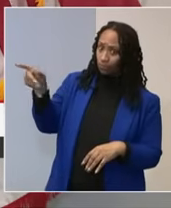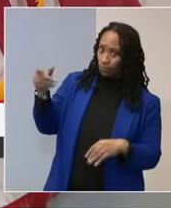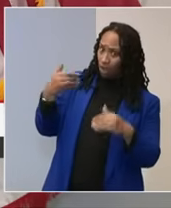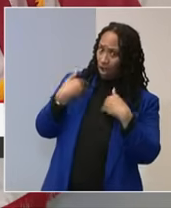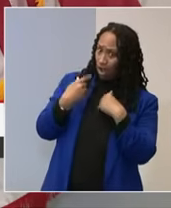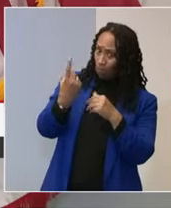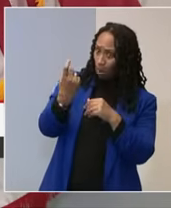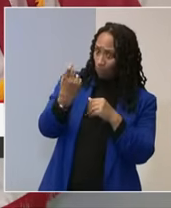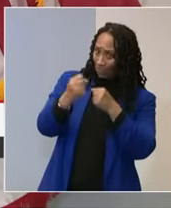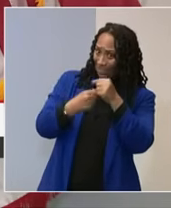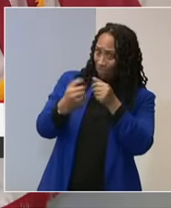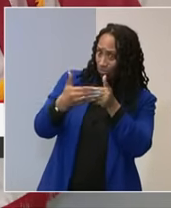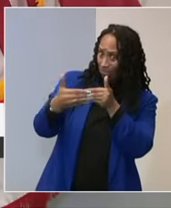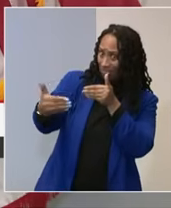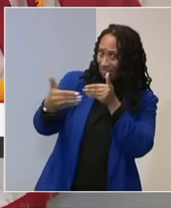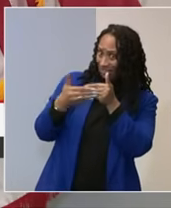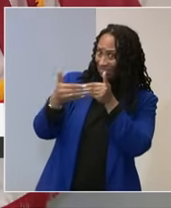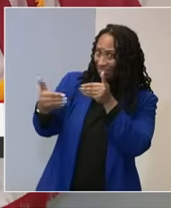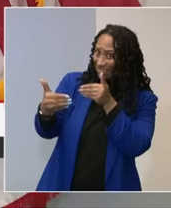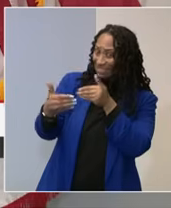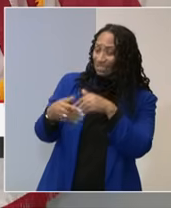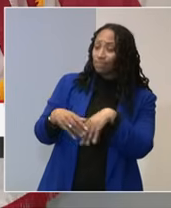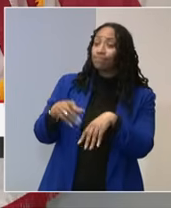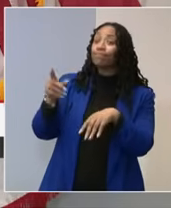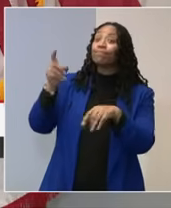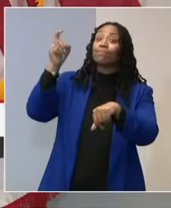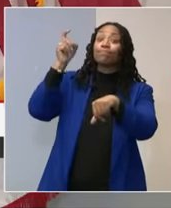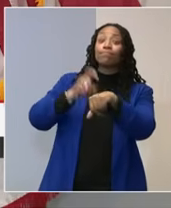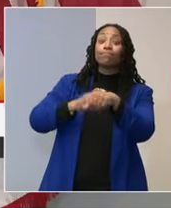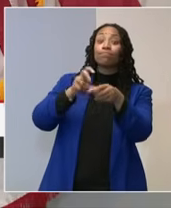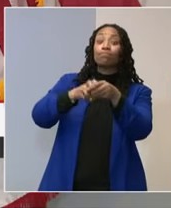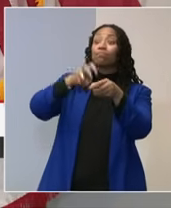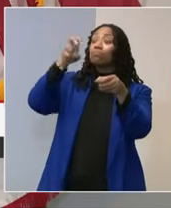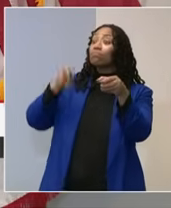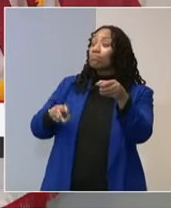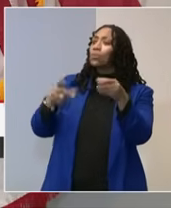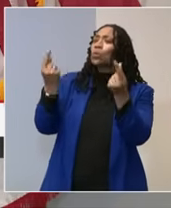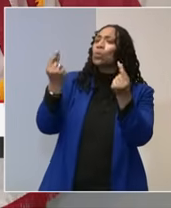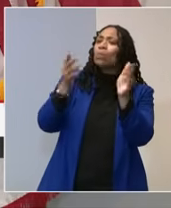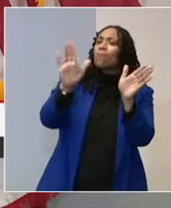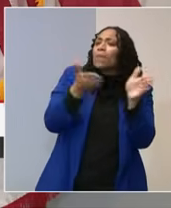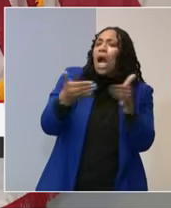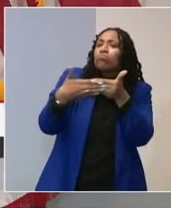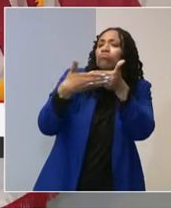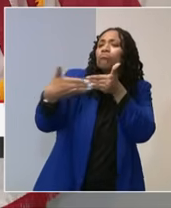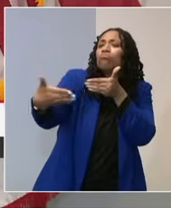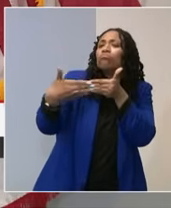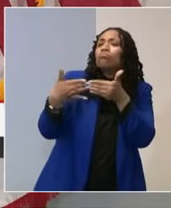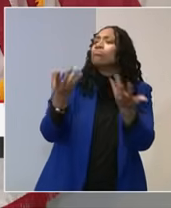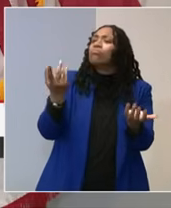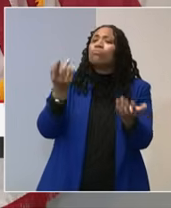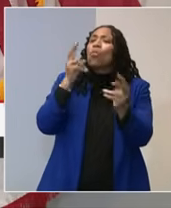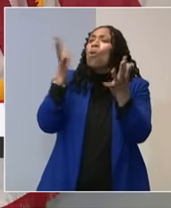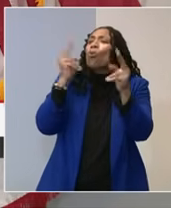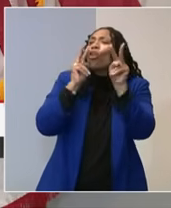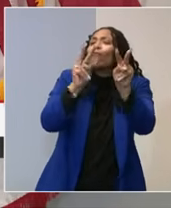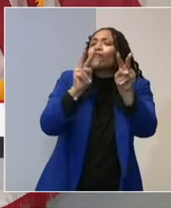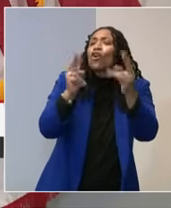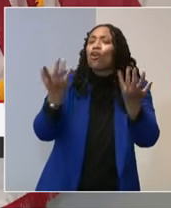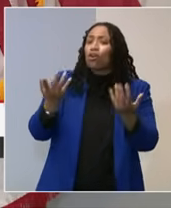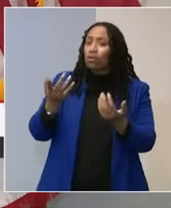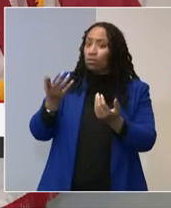January 2027? And what are you most looking forward to doing when you're out of office? And will you endorse a candidate to succeed